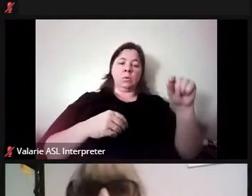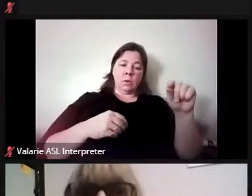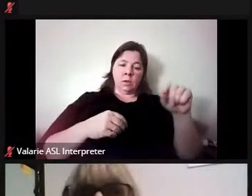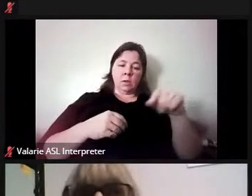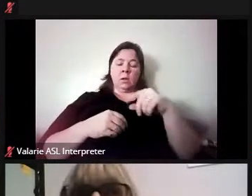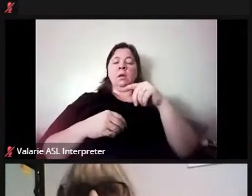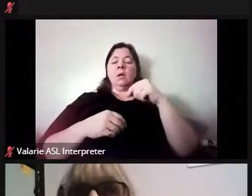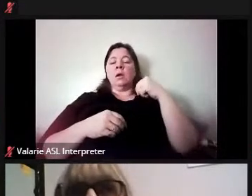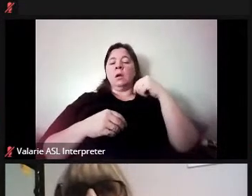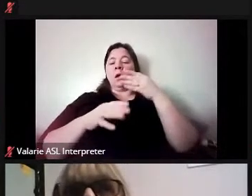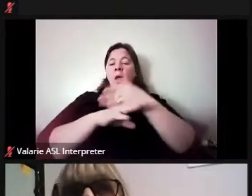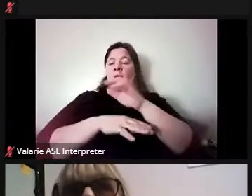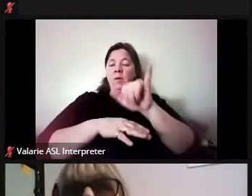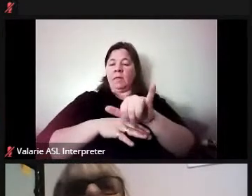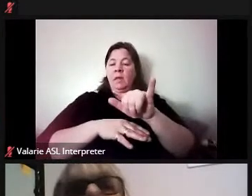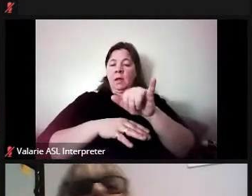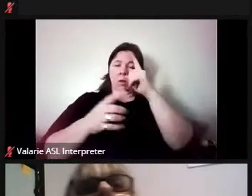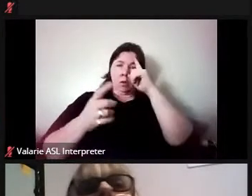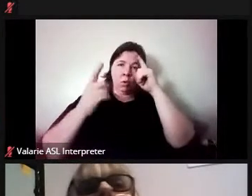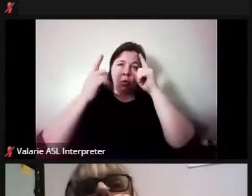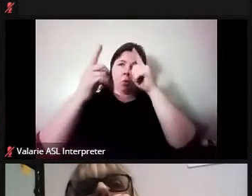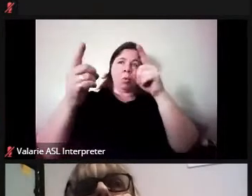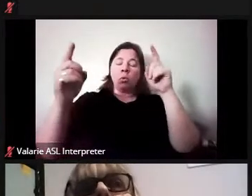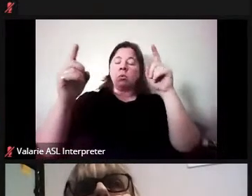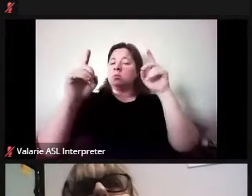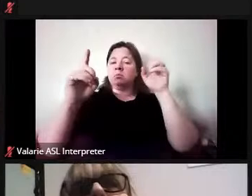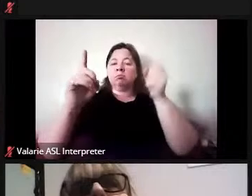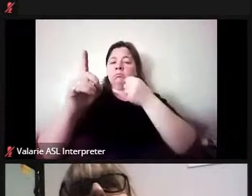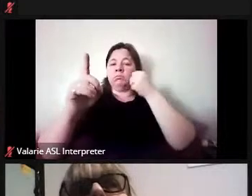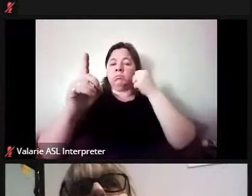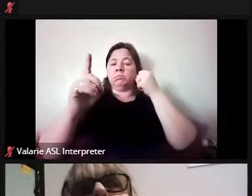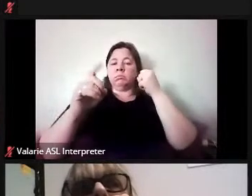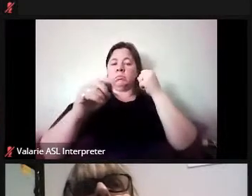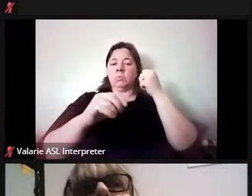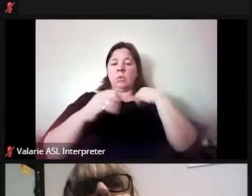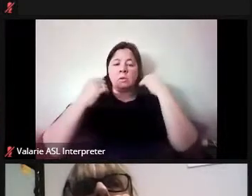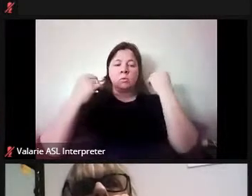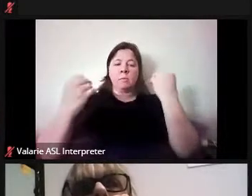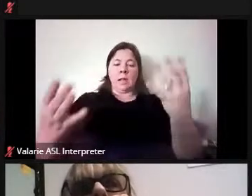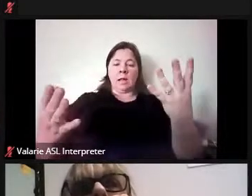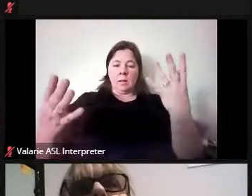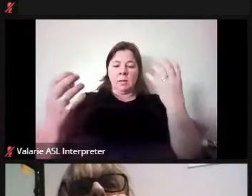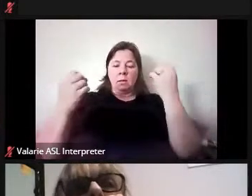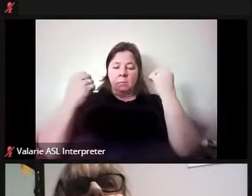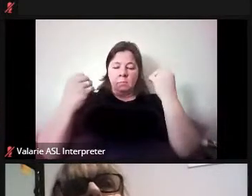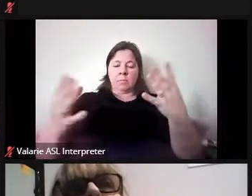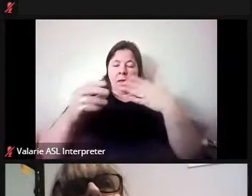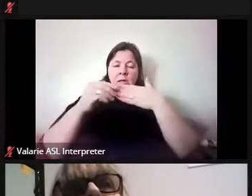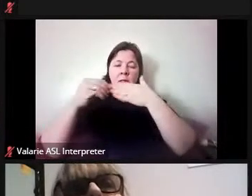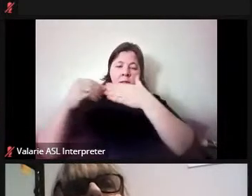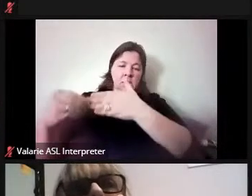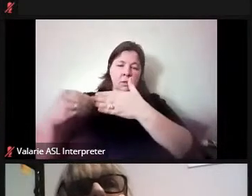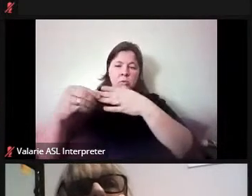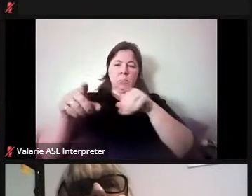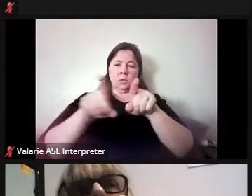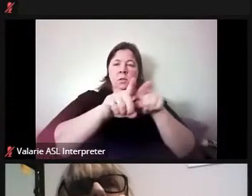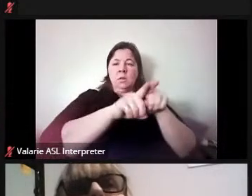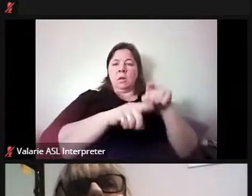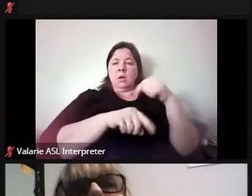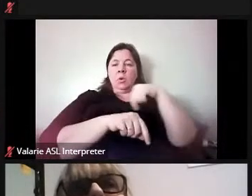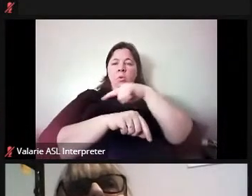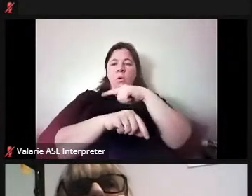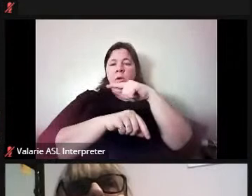that, like the growth was tremendous. Like we attracted so many leaders. Like we